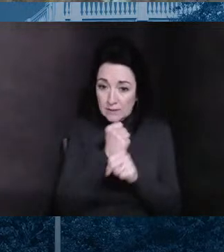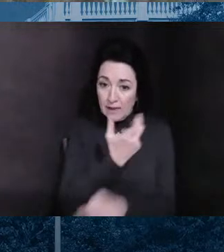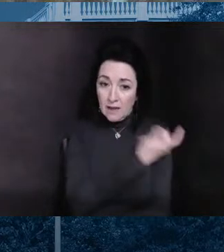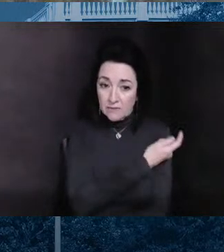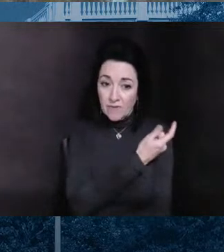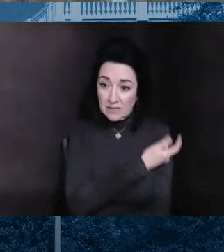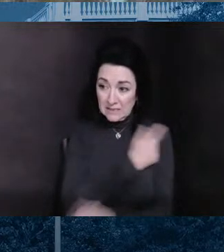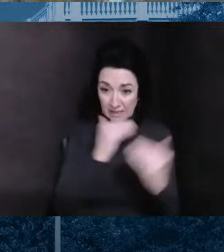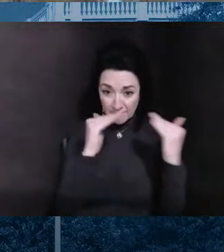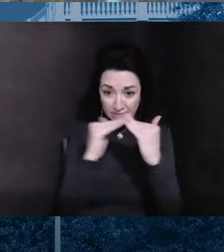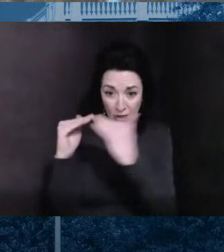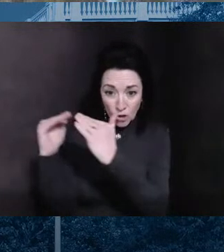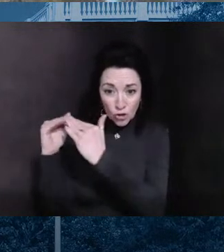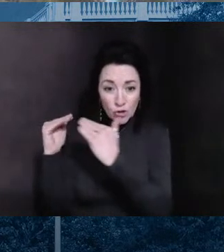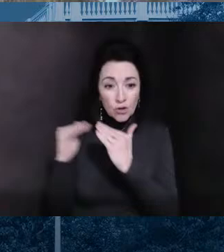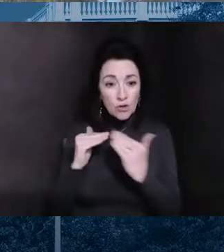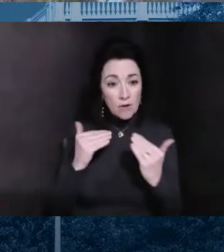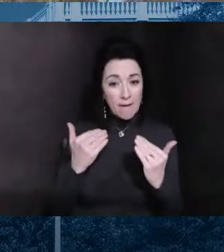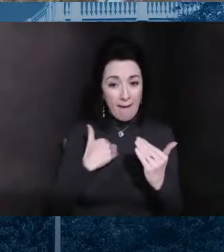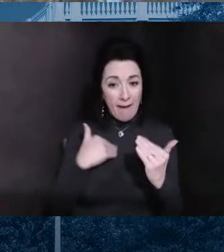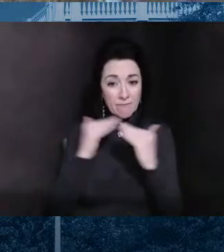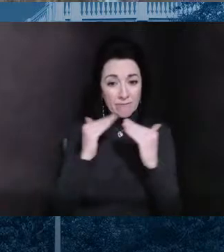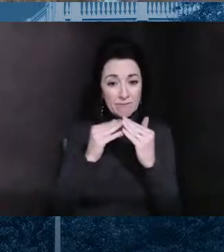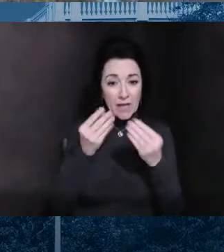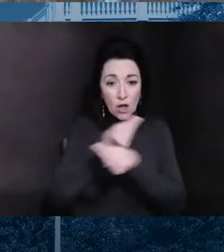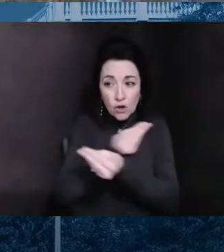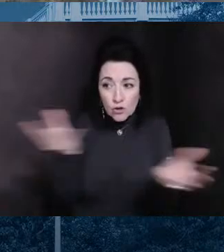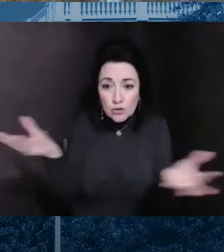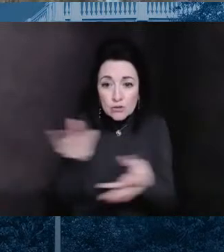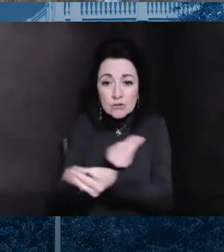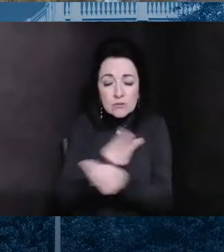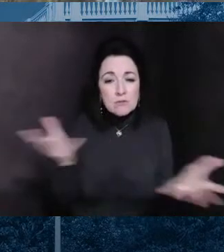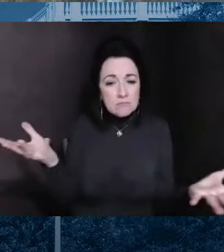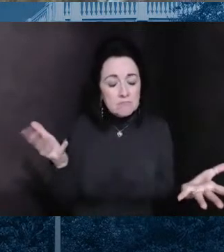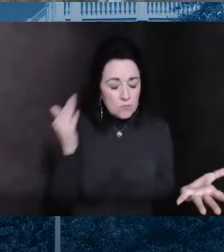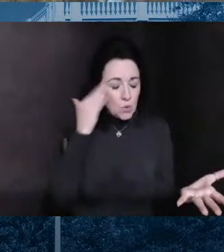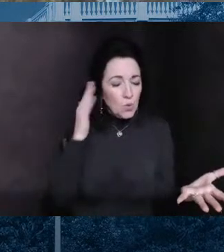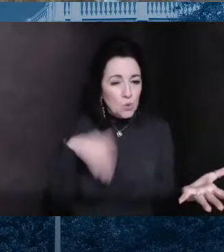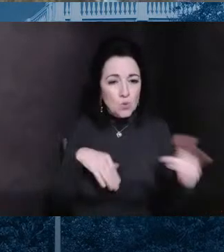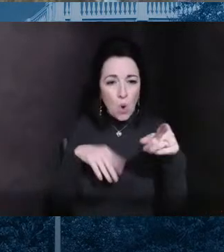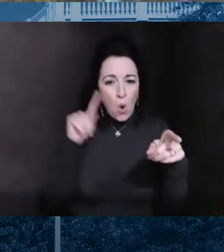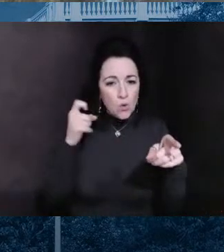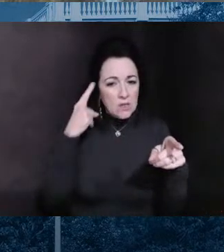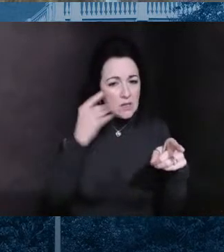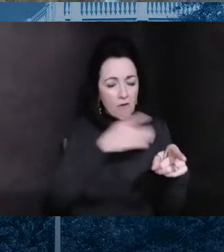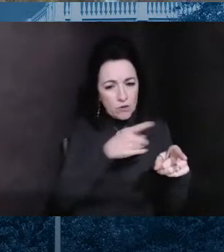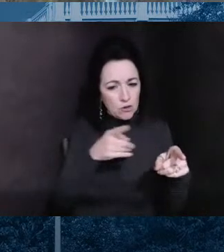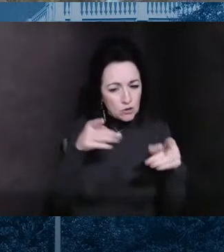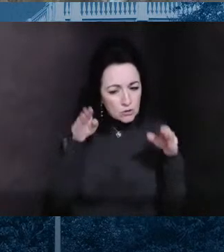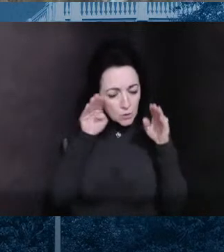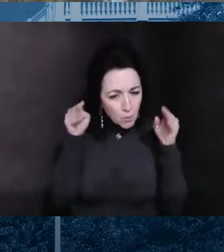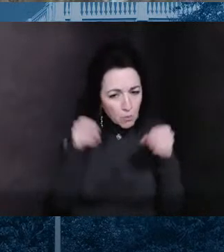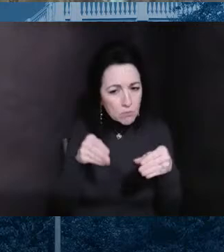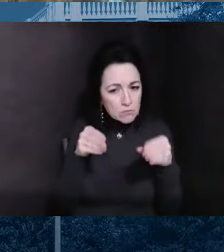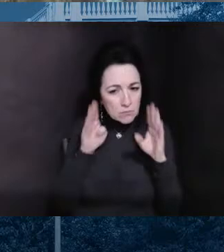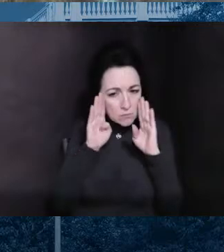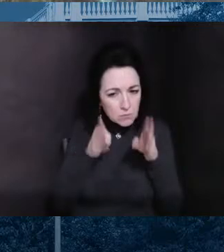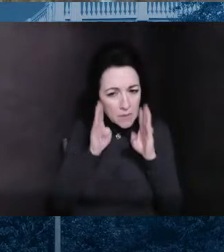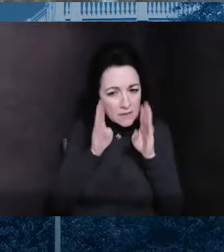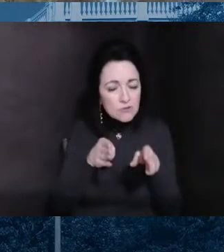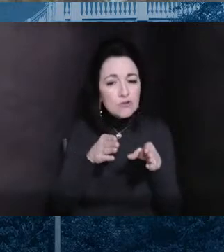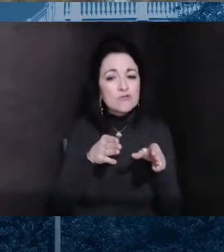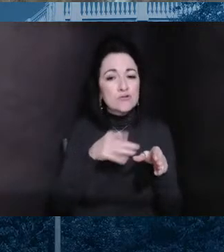have more to say about this in the as the week goes on. But what we see